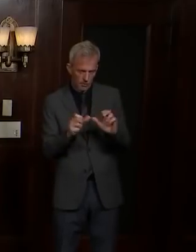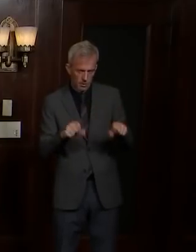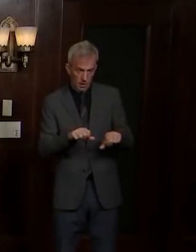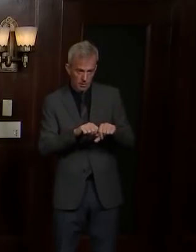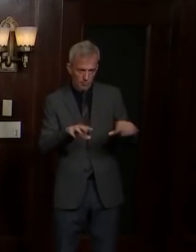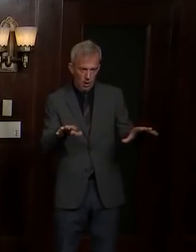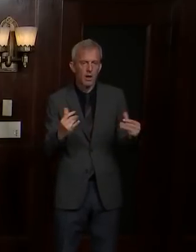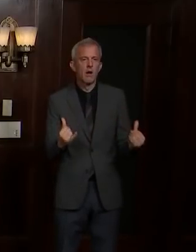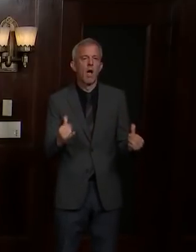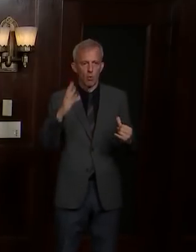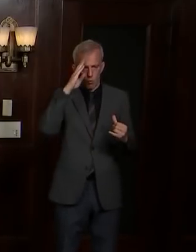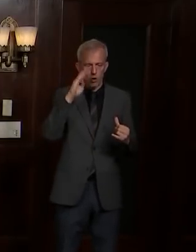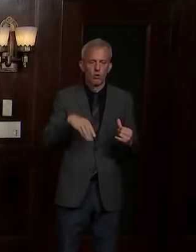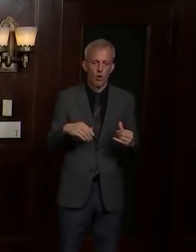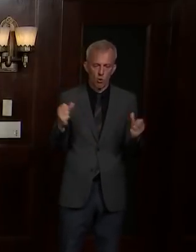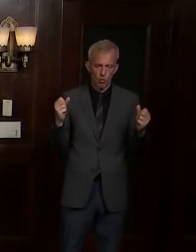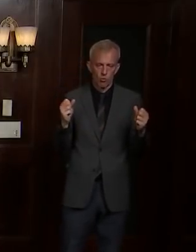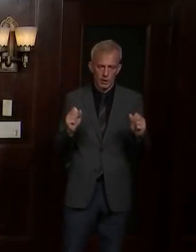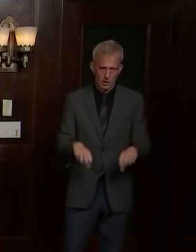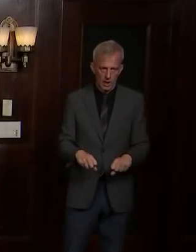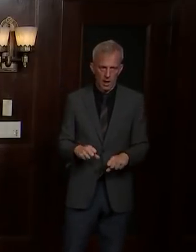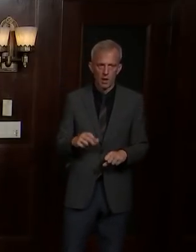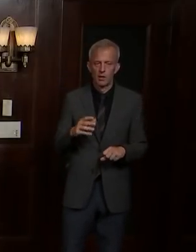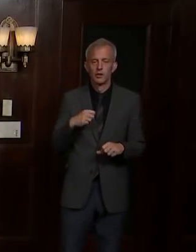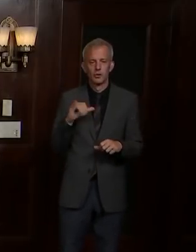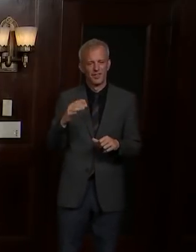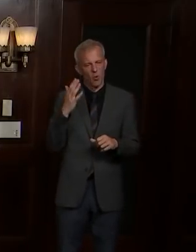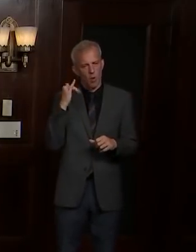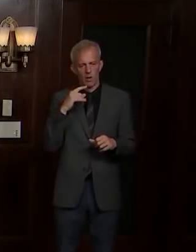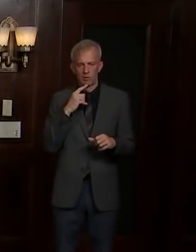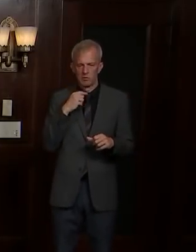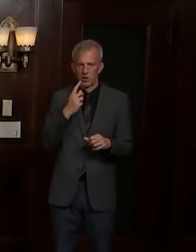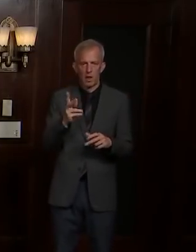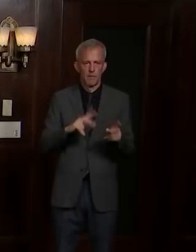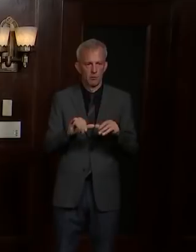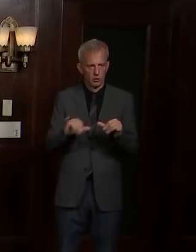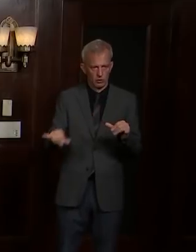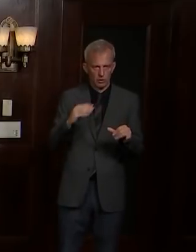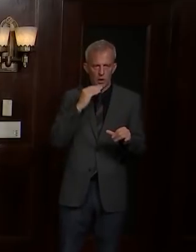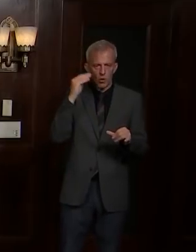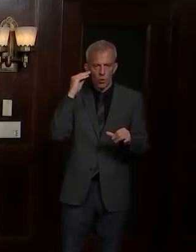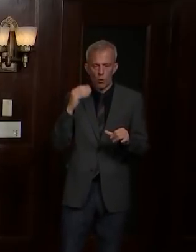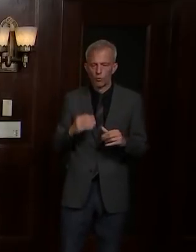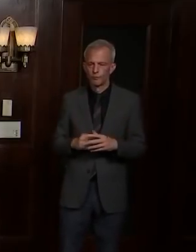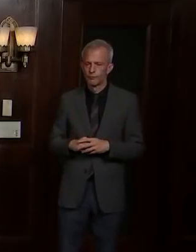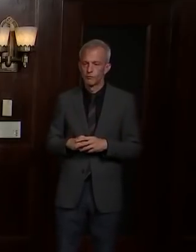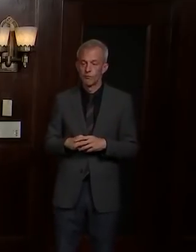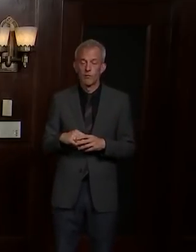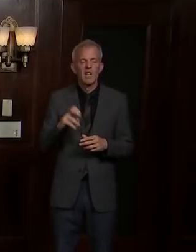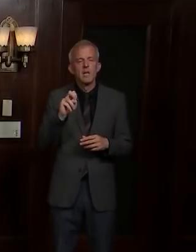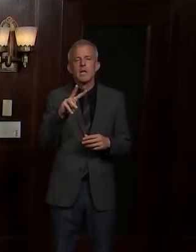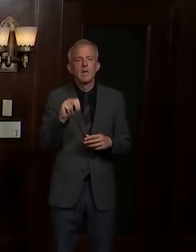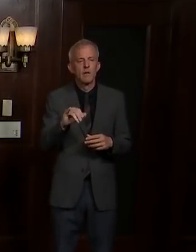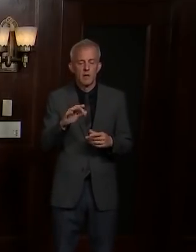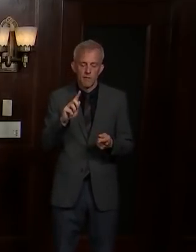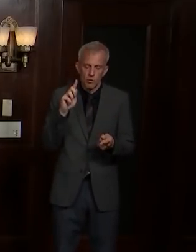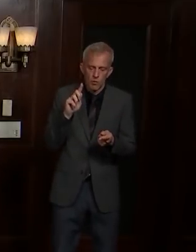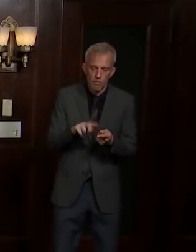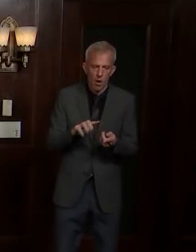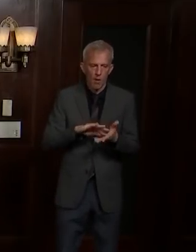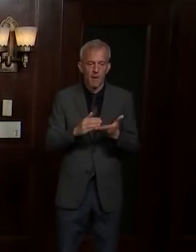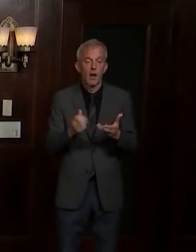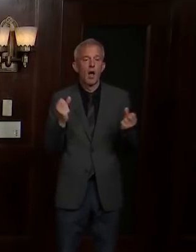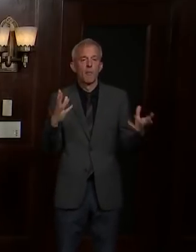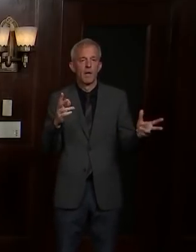asymptomatic spread, and even if it's just a small amount, it's worth us taking that extra step. So we do urge you, when you're out